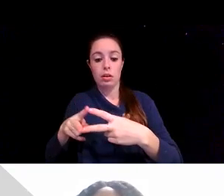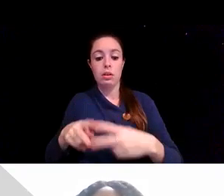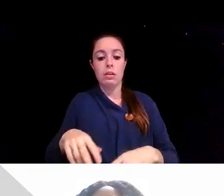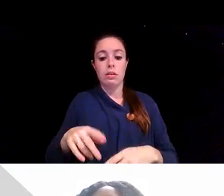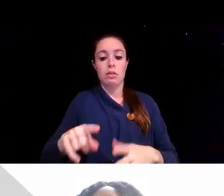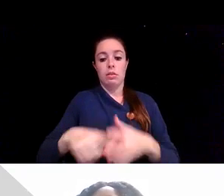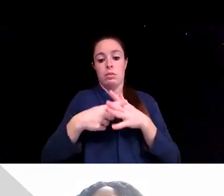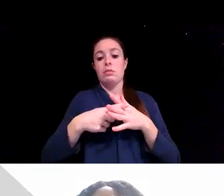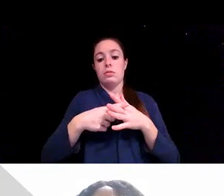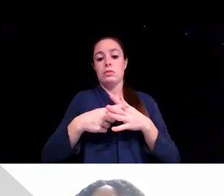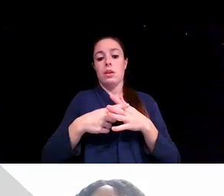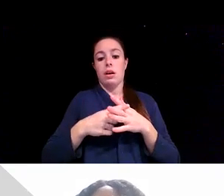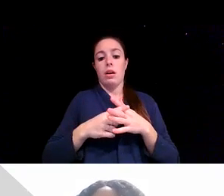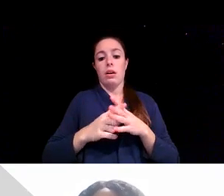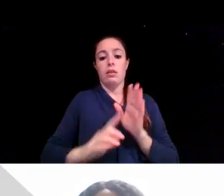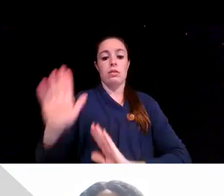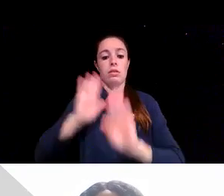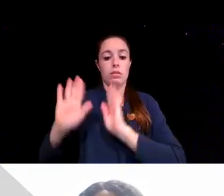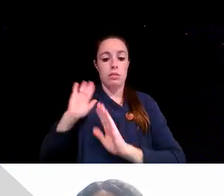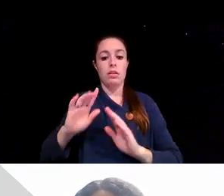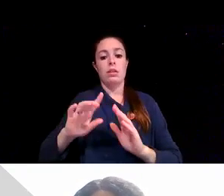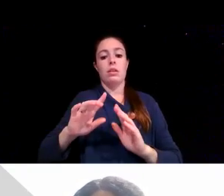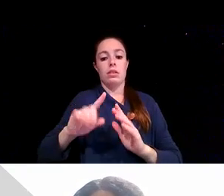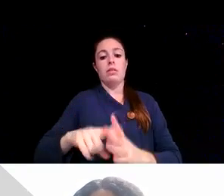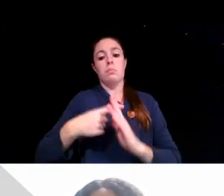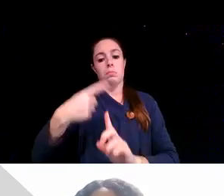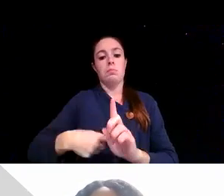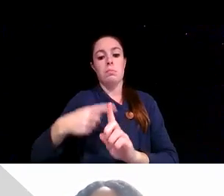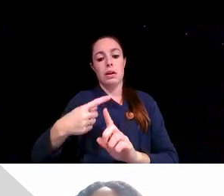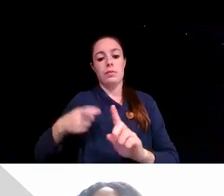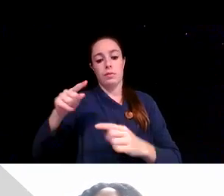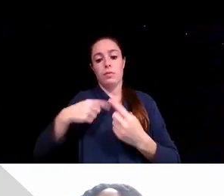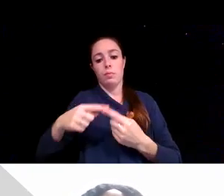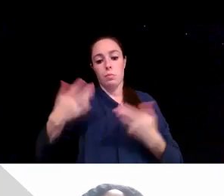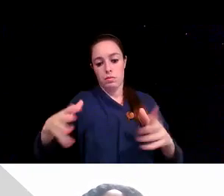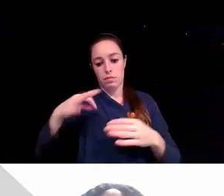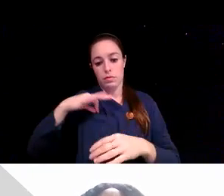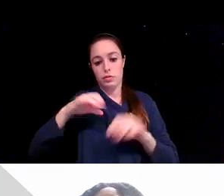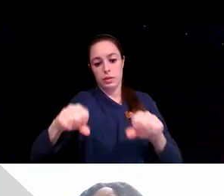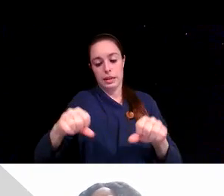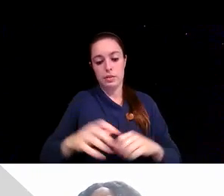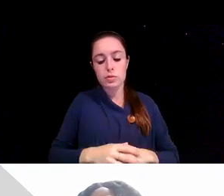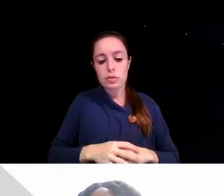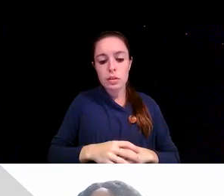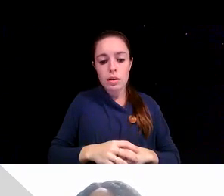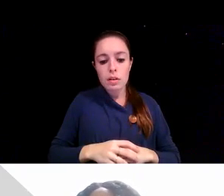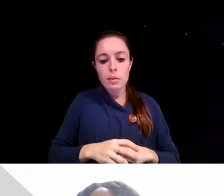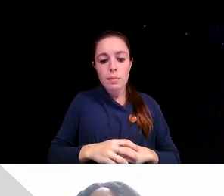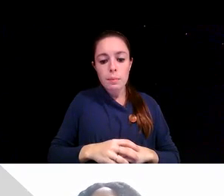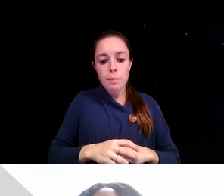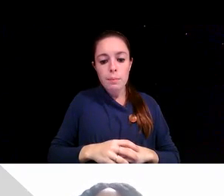start from the beginning of the month of the application. So if you qualify for Essential Plan 3 and